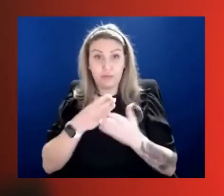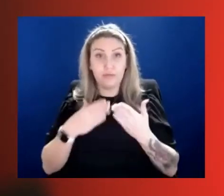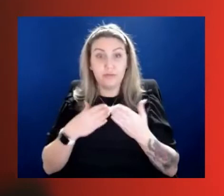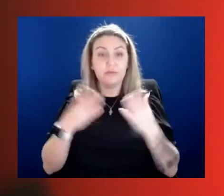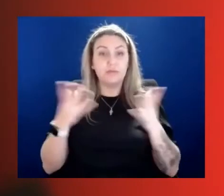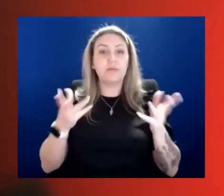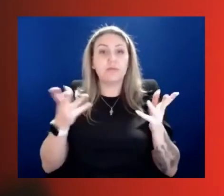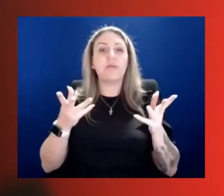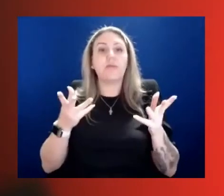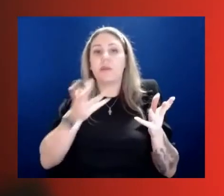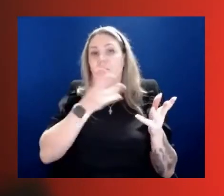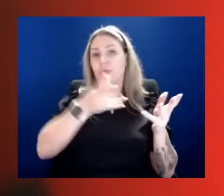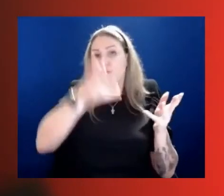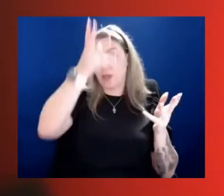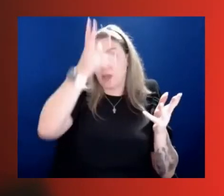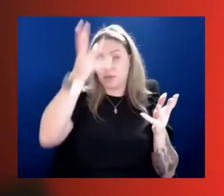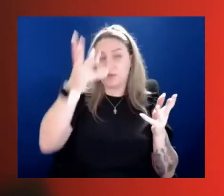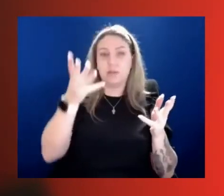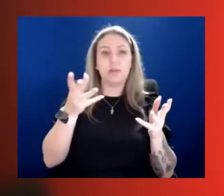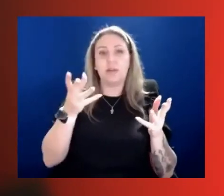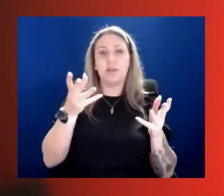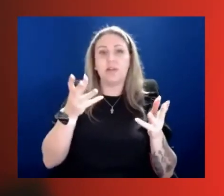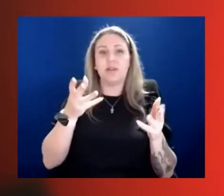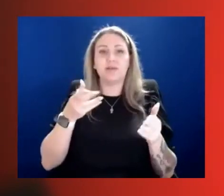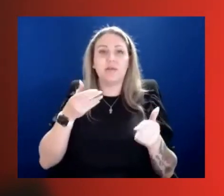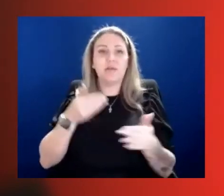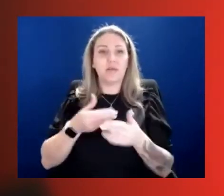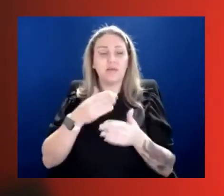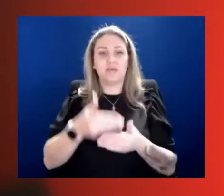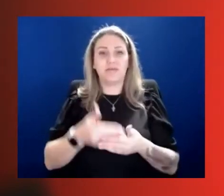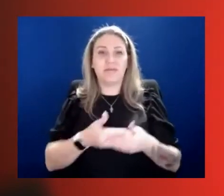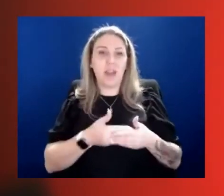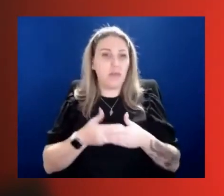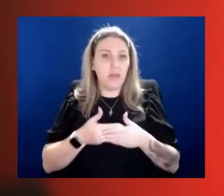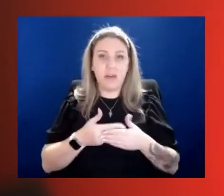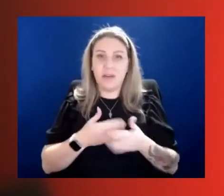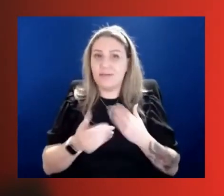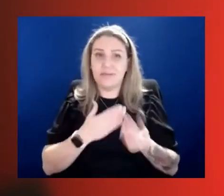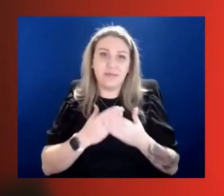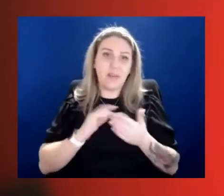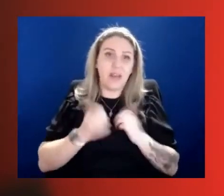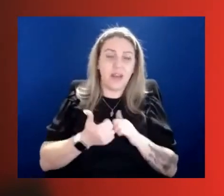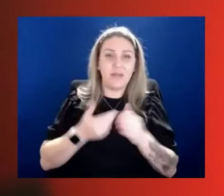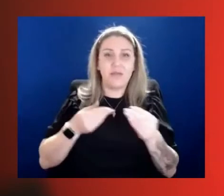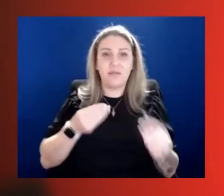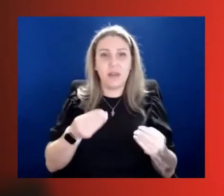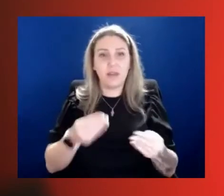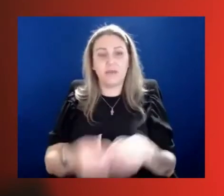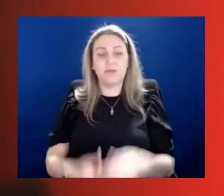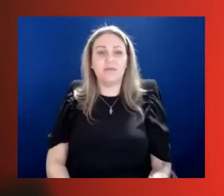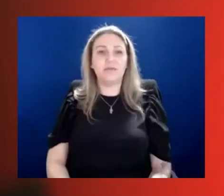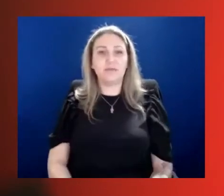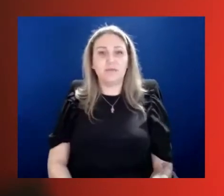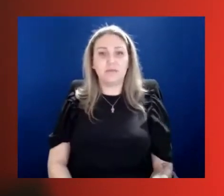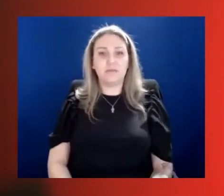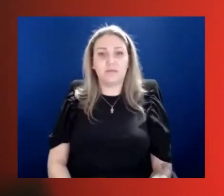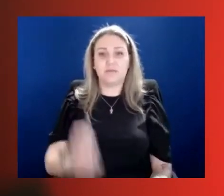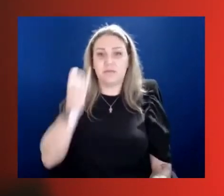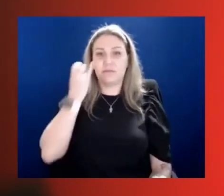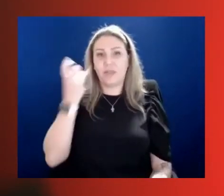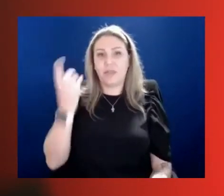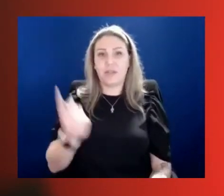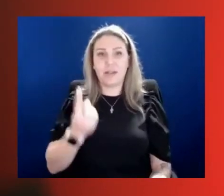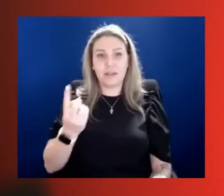parenting is being close to your baby, however you feed your baby. And I think if someone is